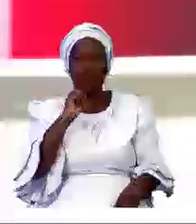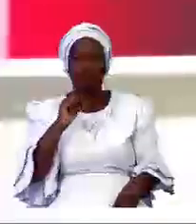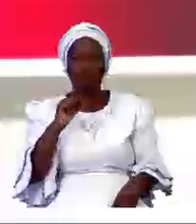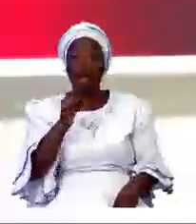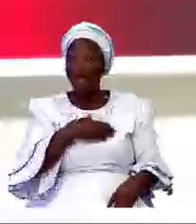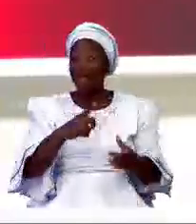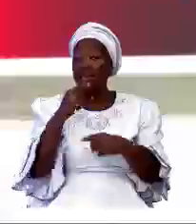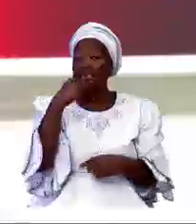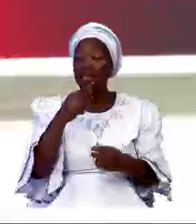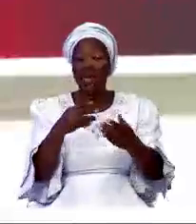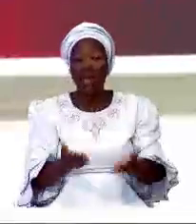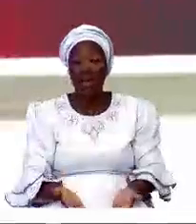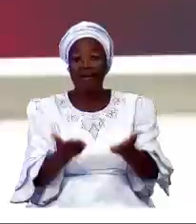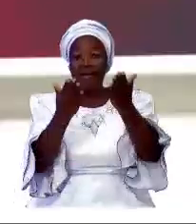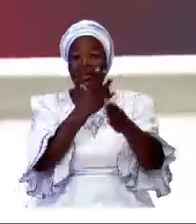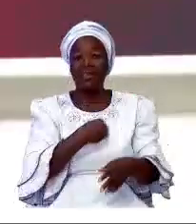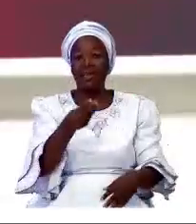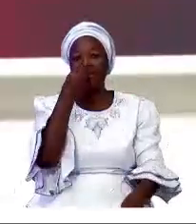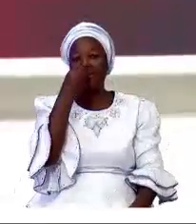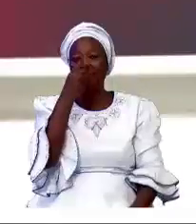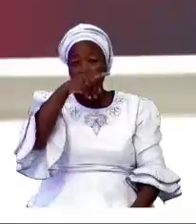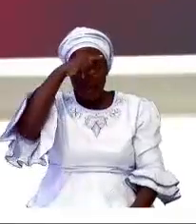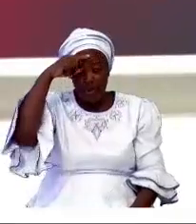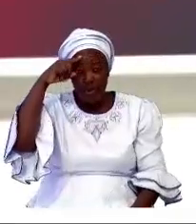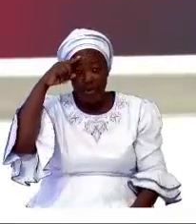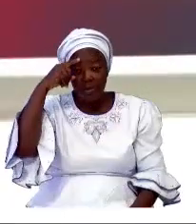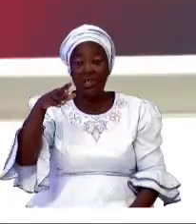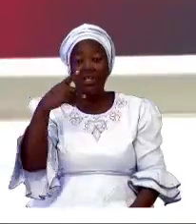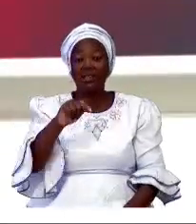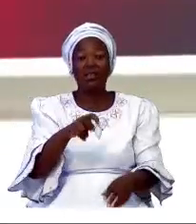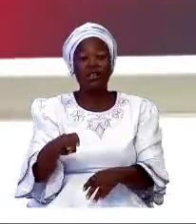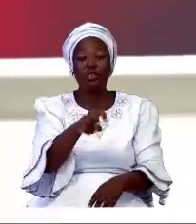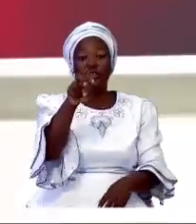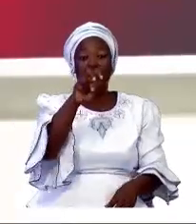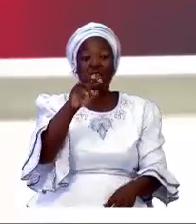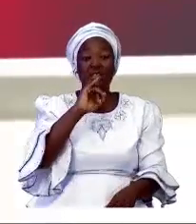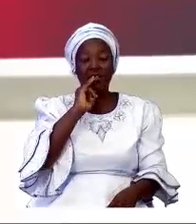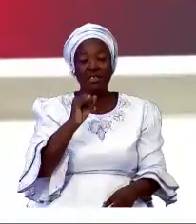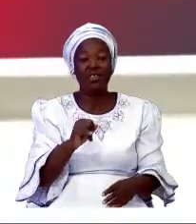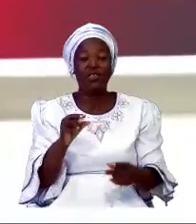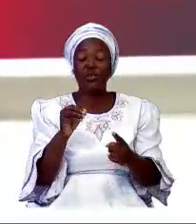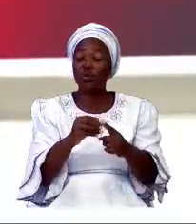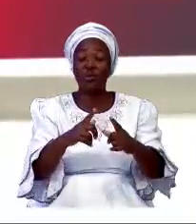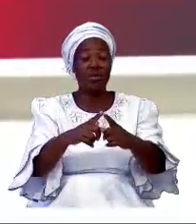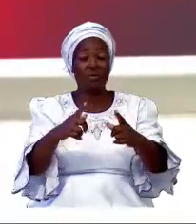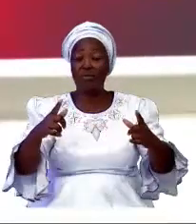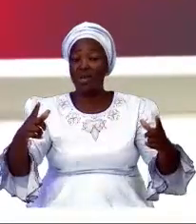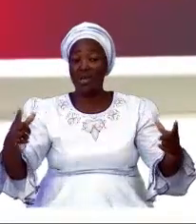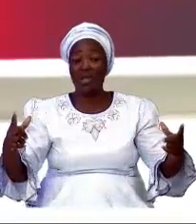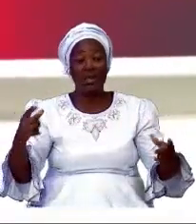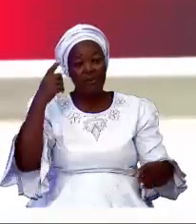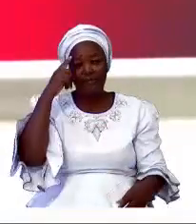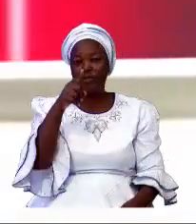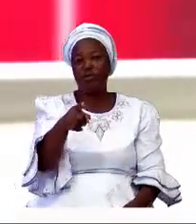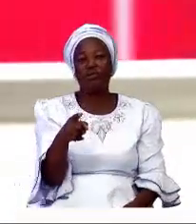The second time, and he touched him and said, arise and eat, because the